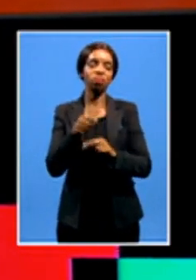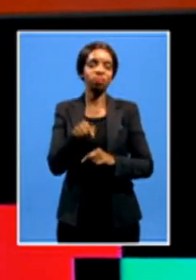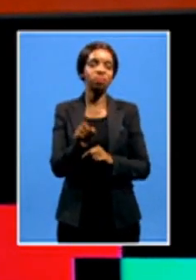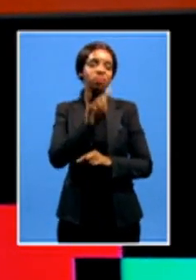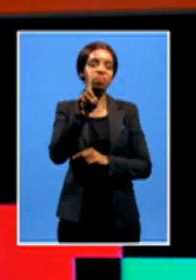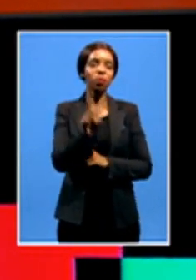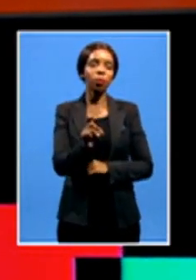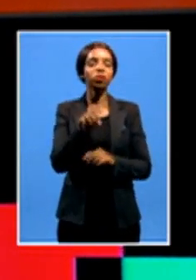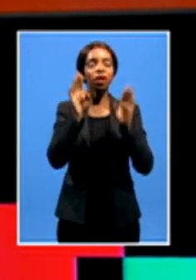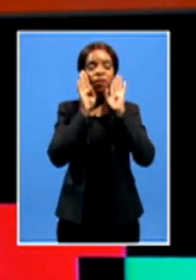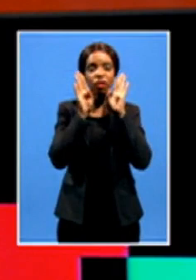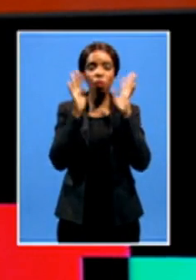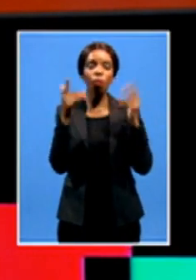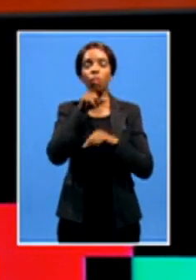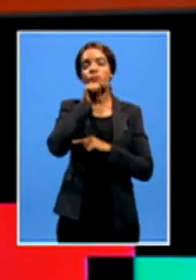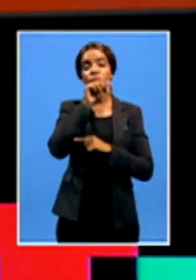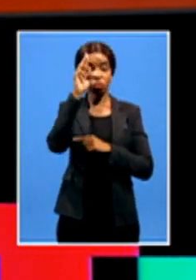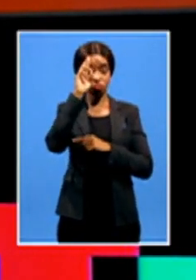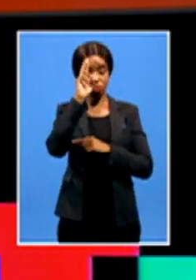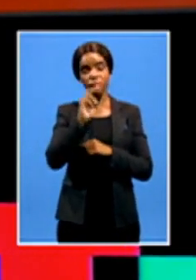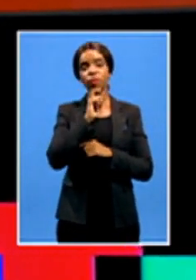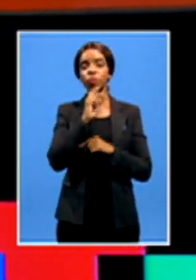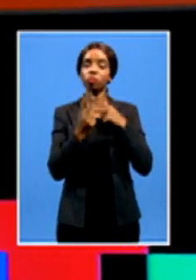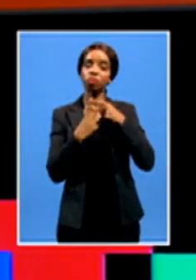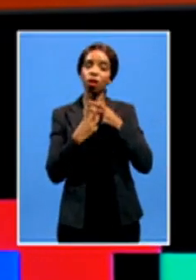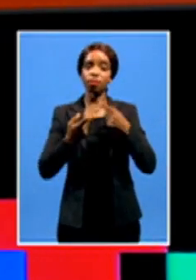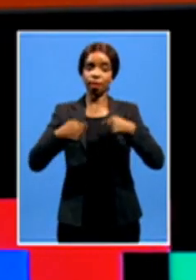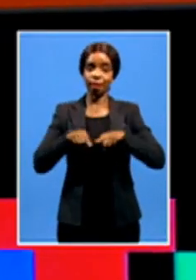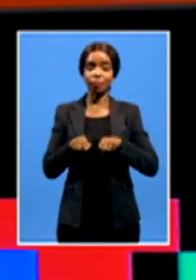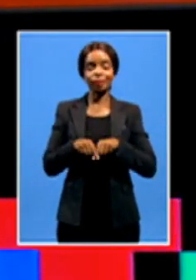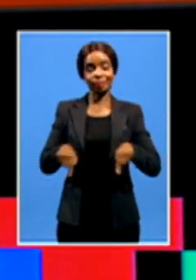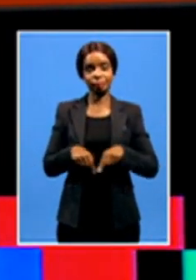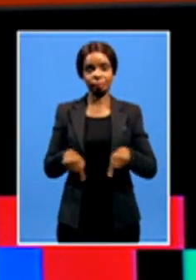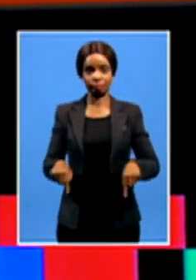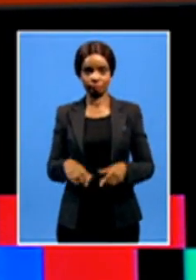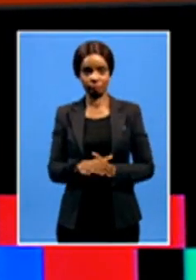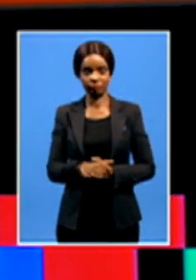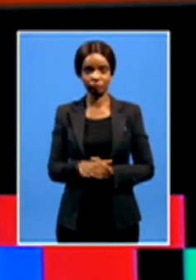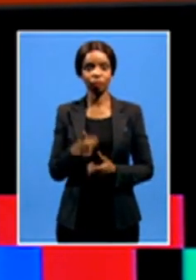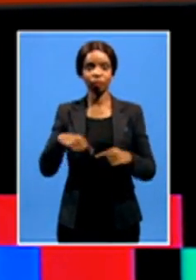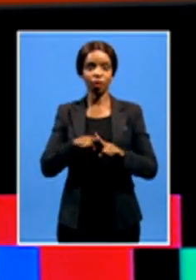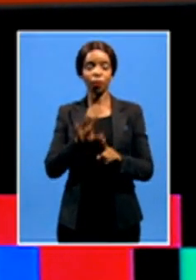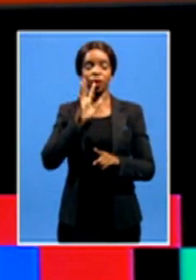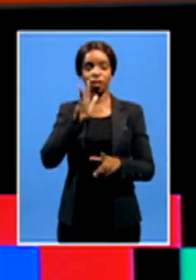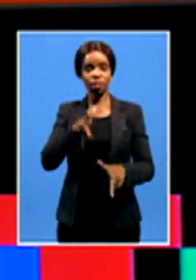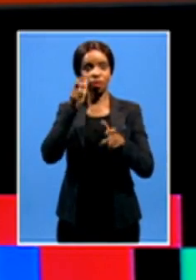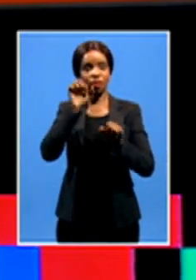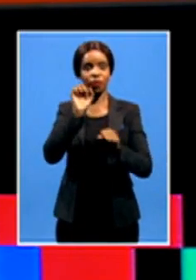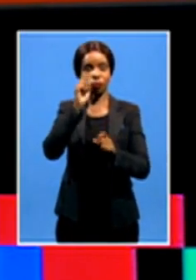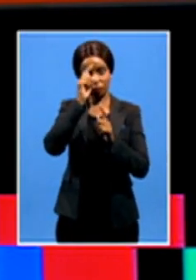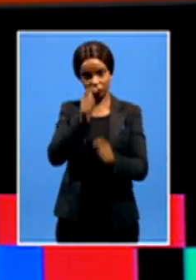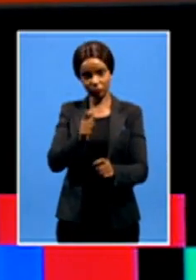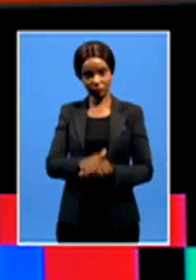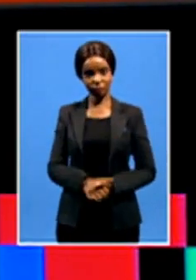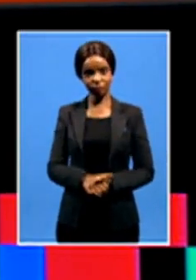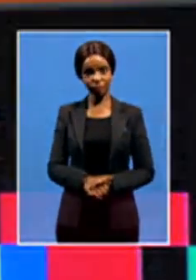Facebook and Twitter, remembering to use the hashtag SABCDG25 and hashtag SABC News. We'll get to your views after this